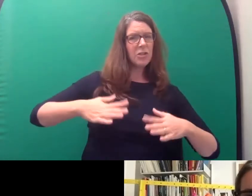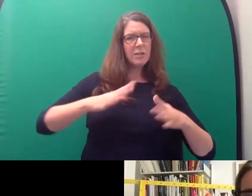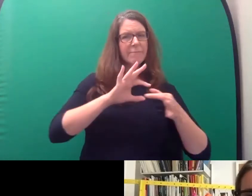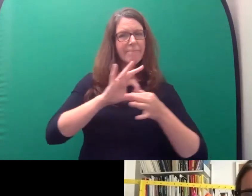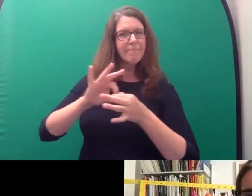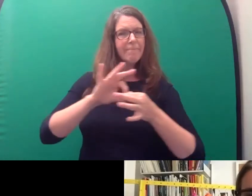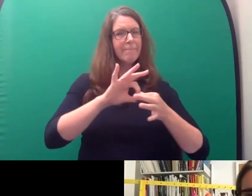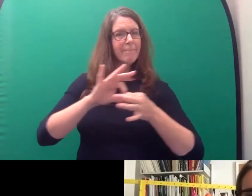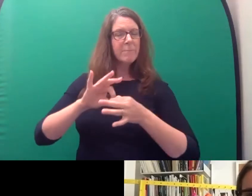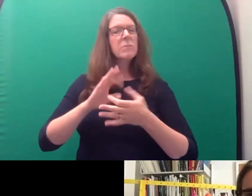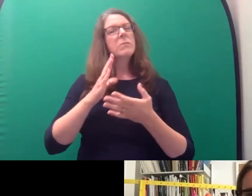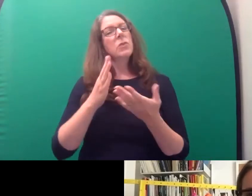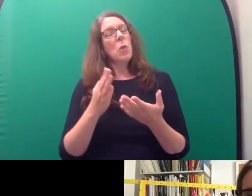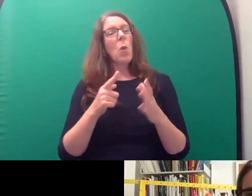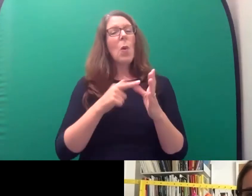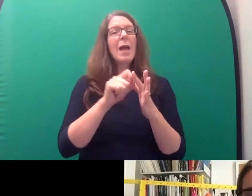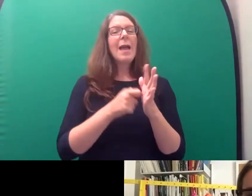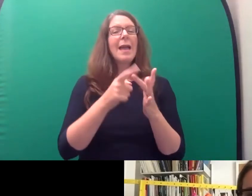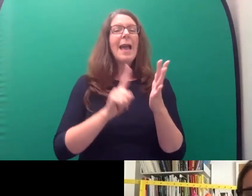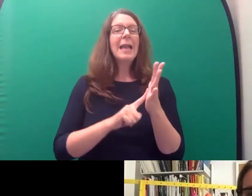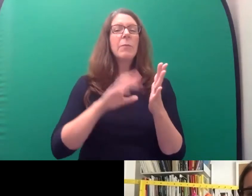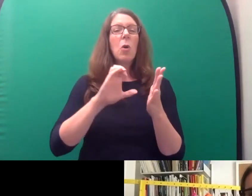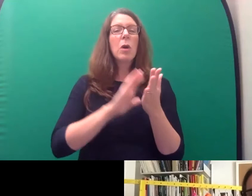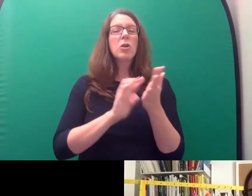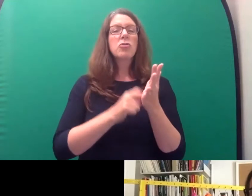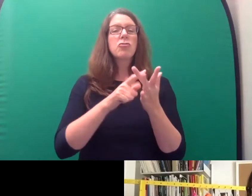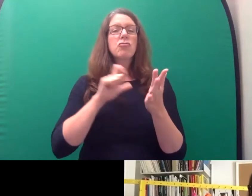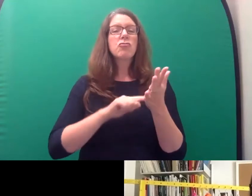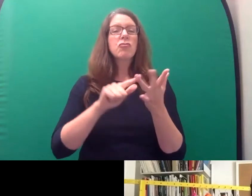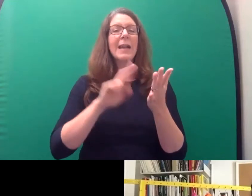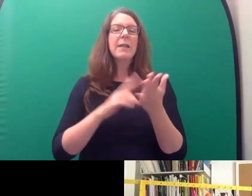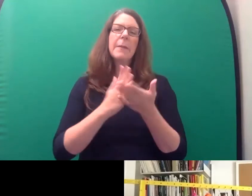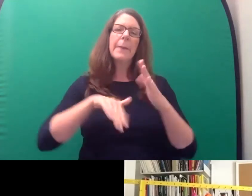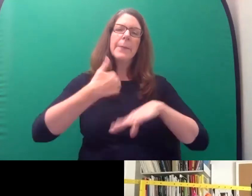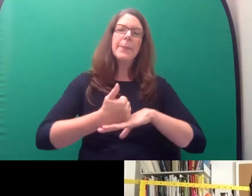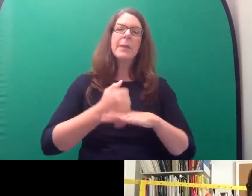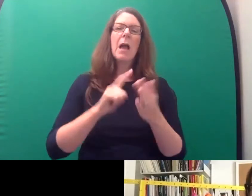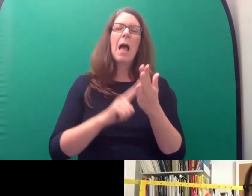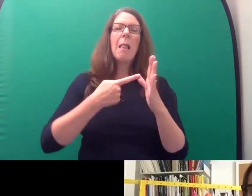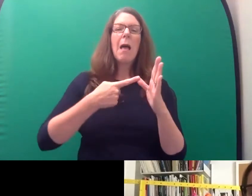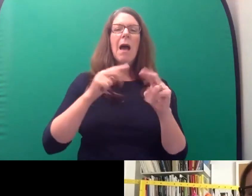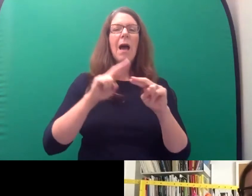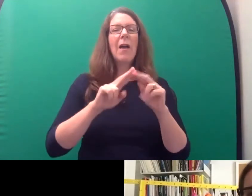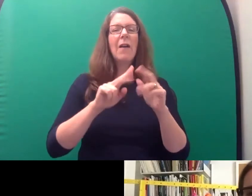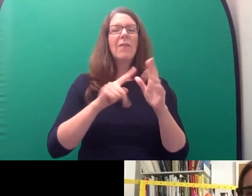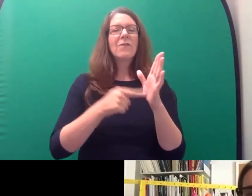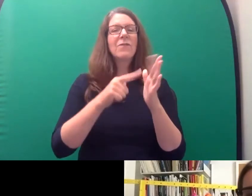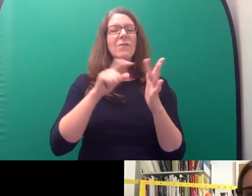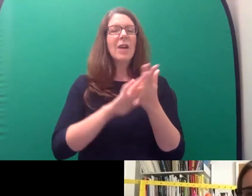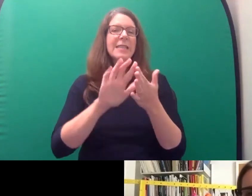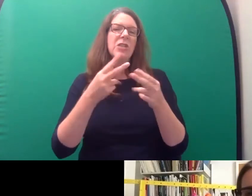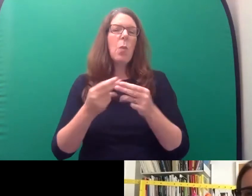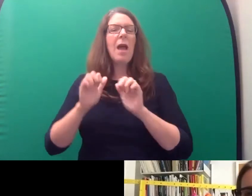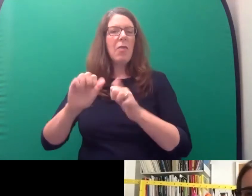Fetiche. So April Crichton started La Fetiche with her partner in crime, Aurélie Forestier, based in France